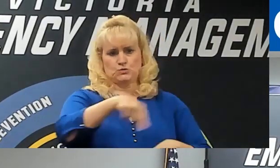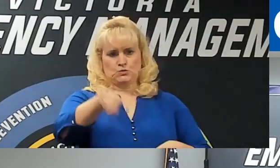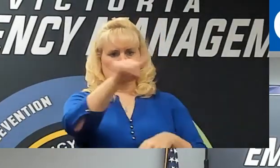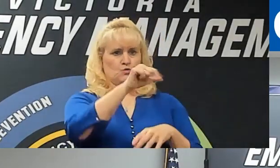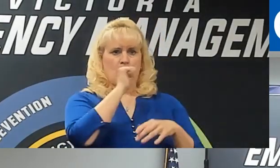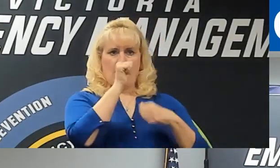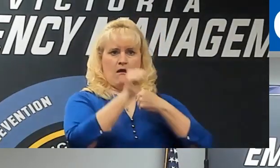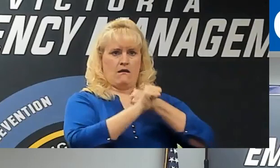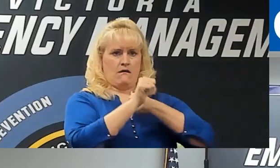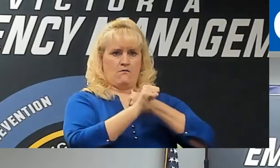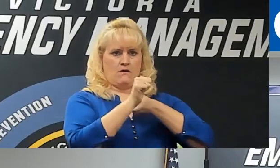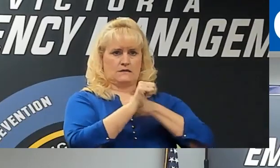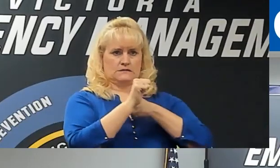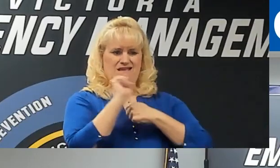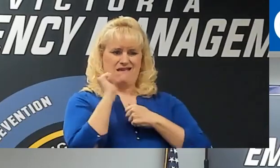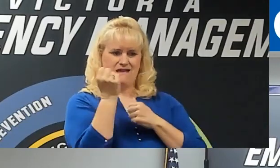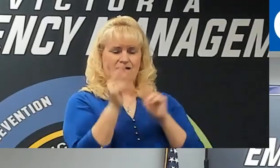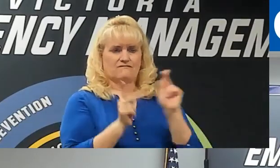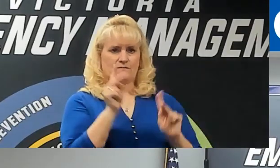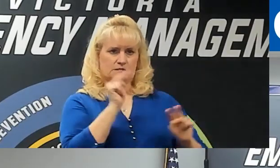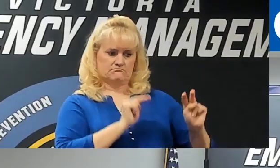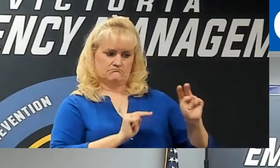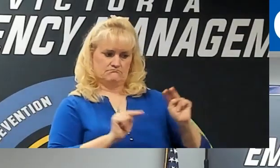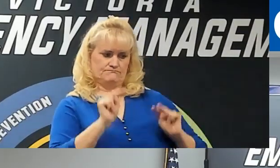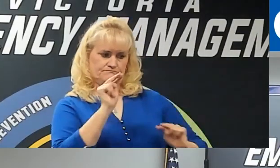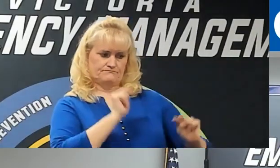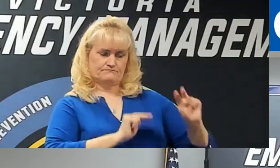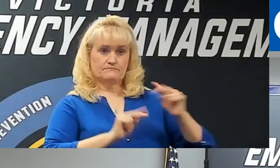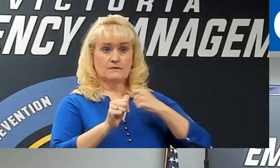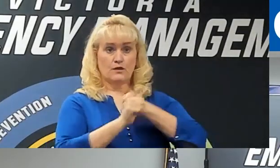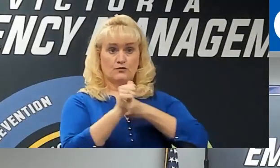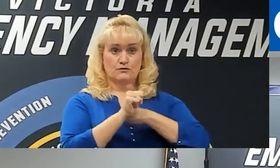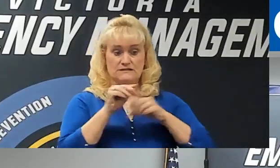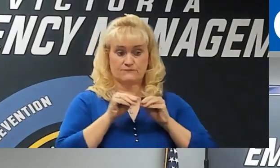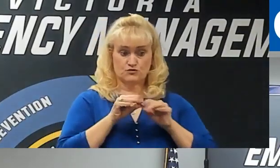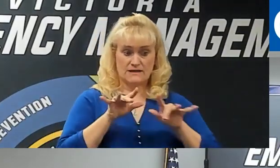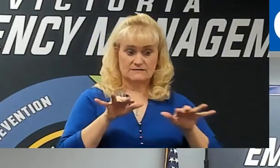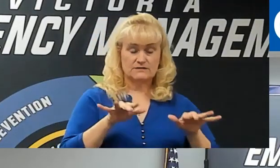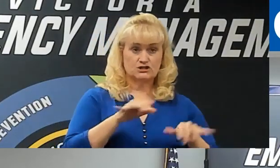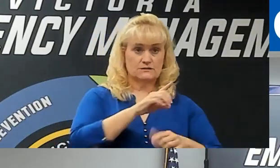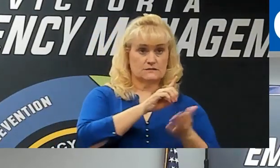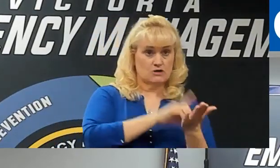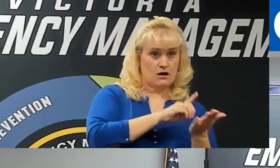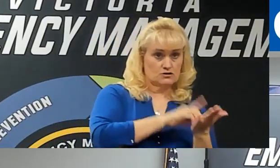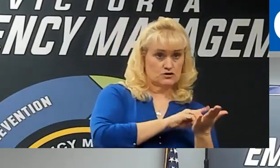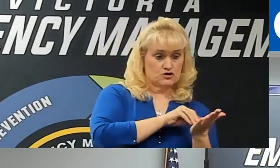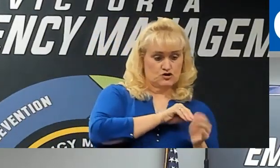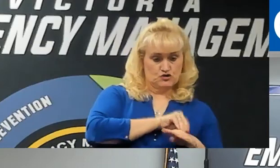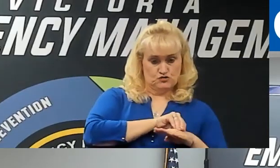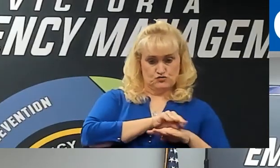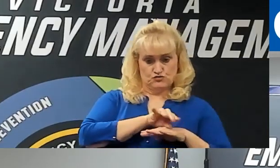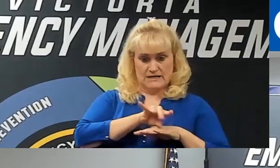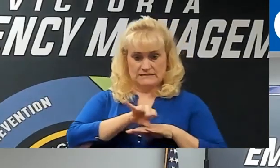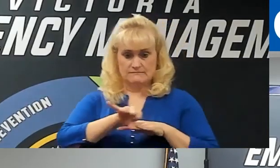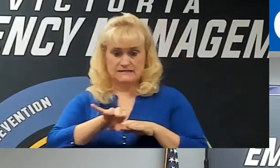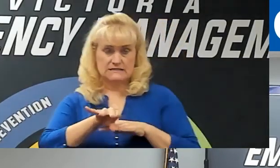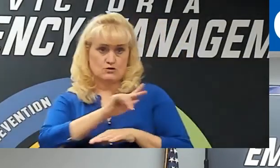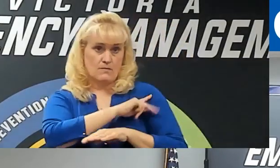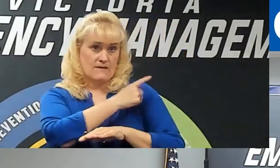okay? Everybody is being watched very closely. The risk of transmission from staff to patients is exceptionally low.